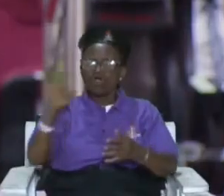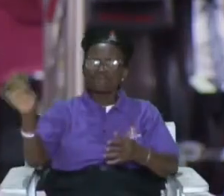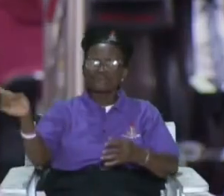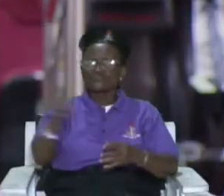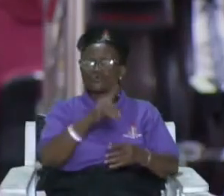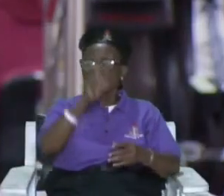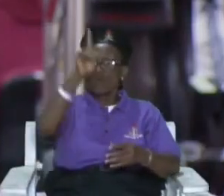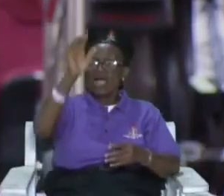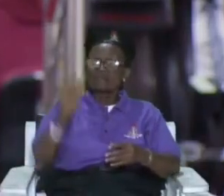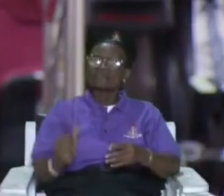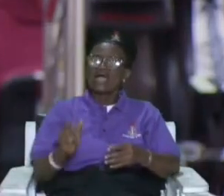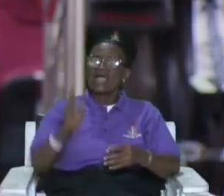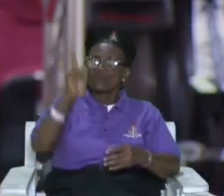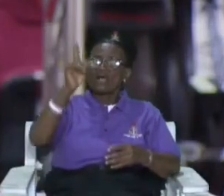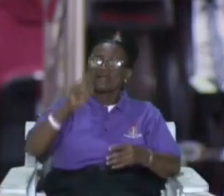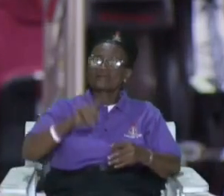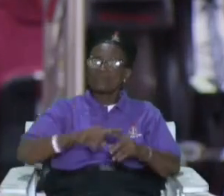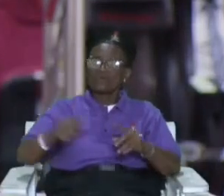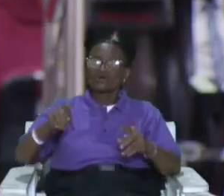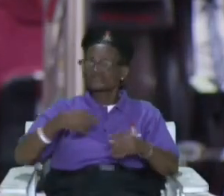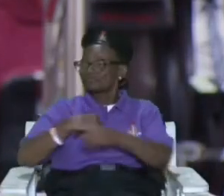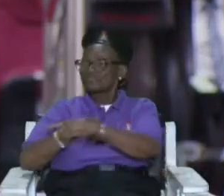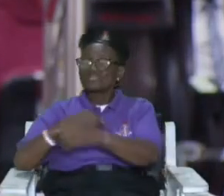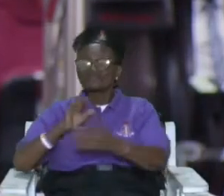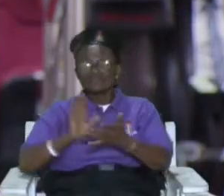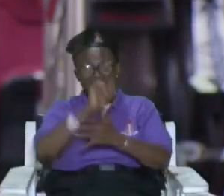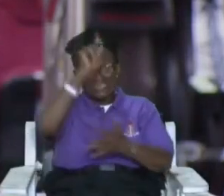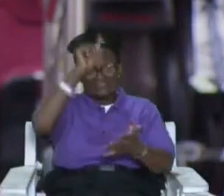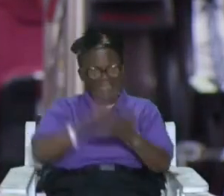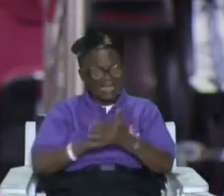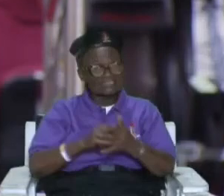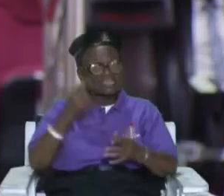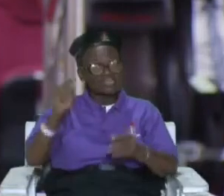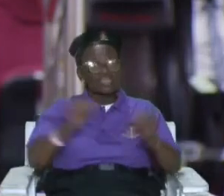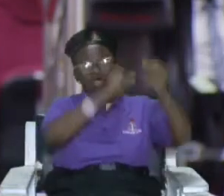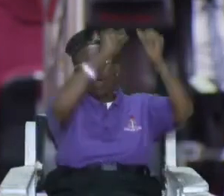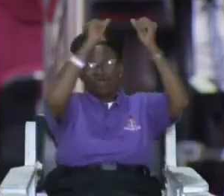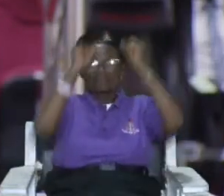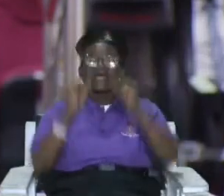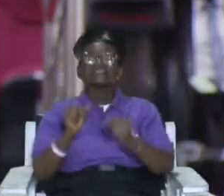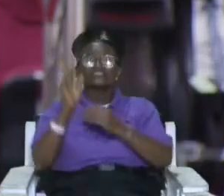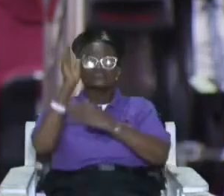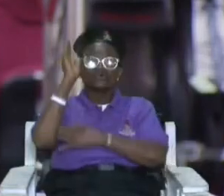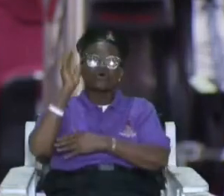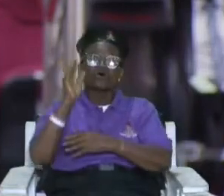But I believe the Almighty God is asking me to stretch my hand to you one more time.